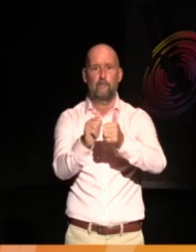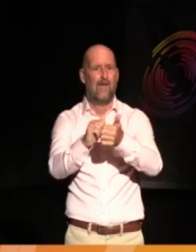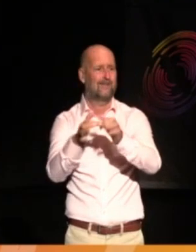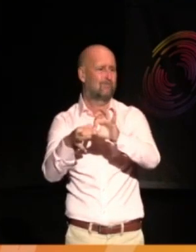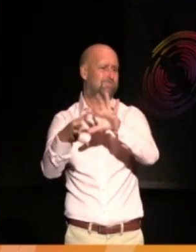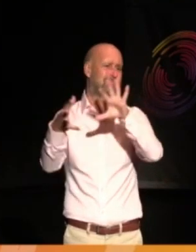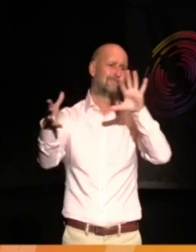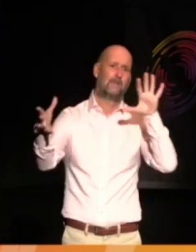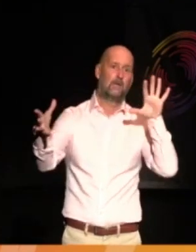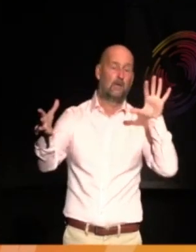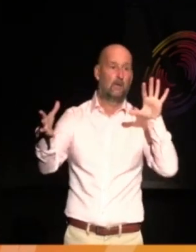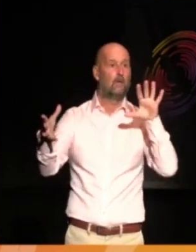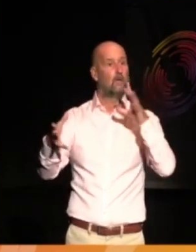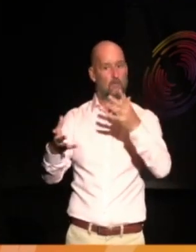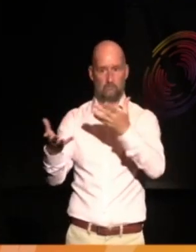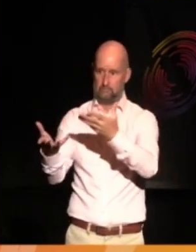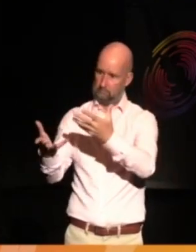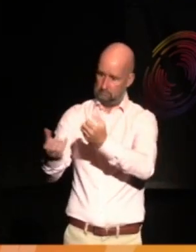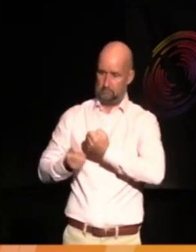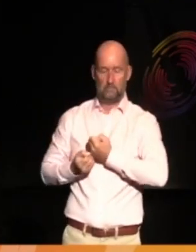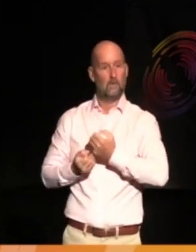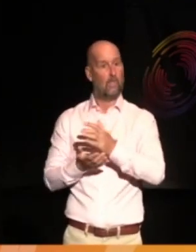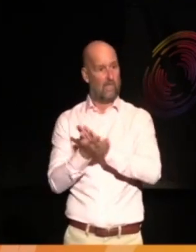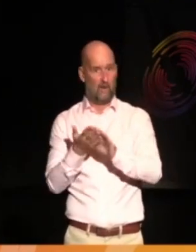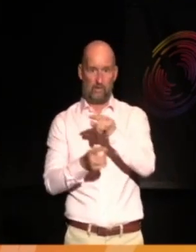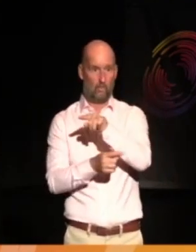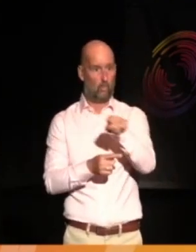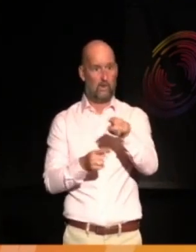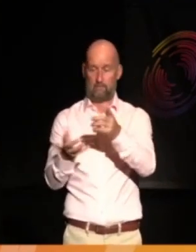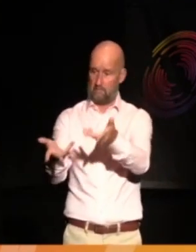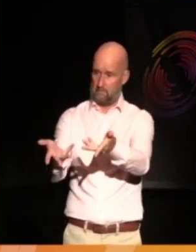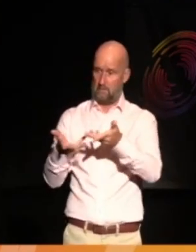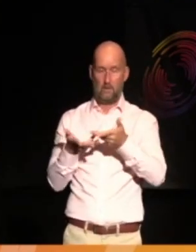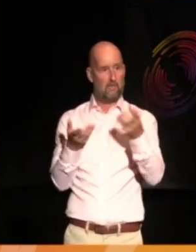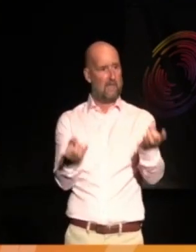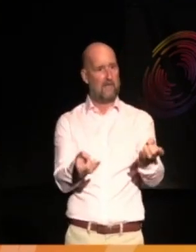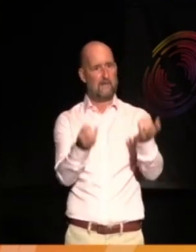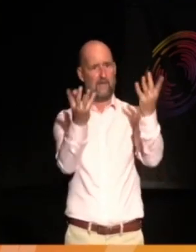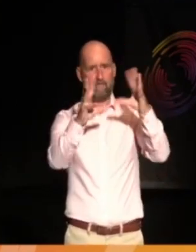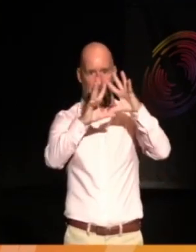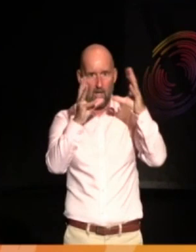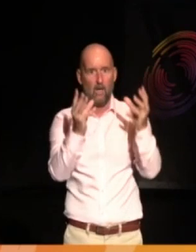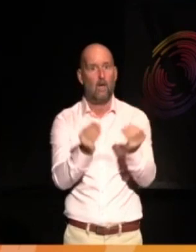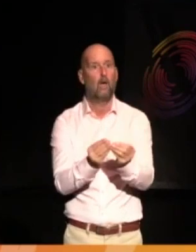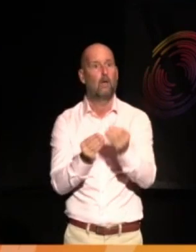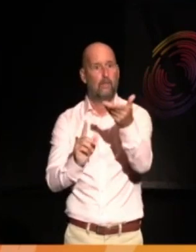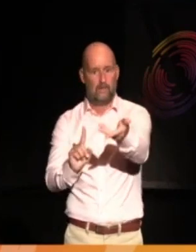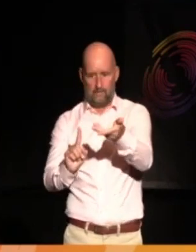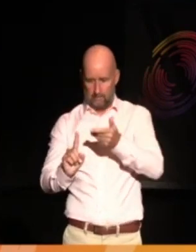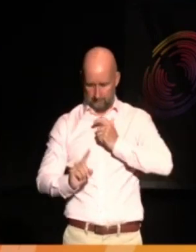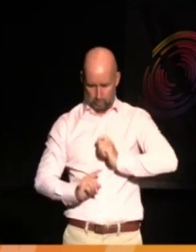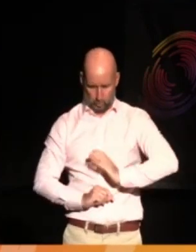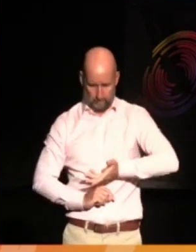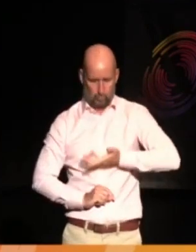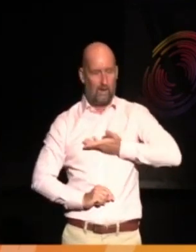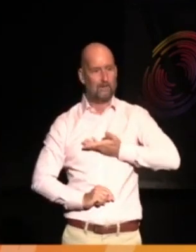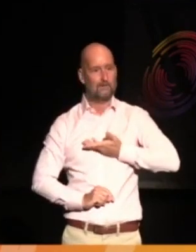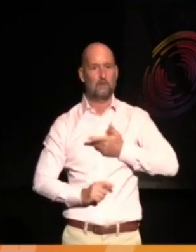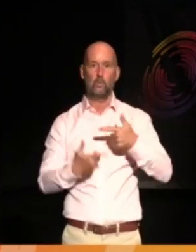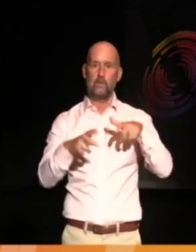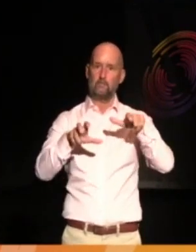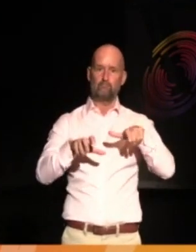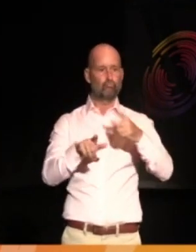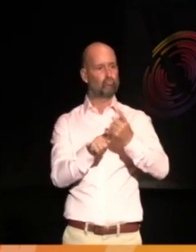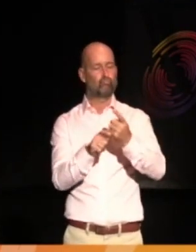It's, we are standing on the shoulders of people who gave such a lot in order that we've got the rights to sit on a Saturday morning discussing